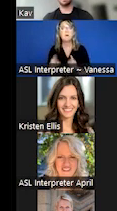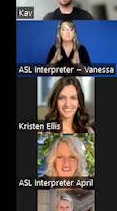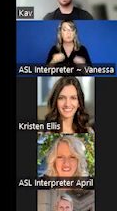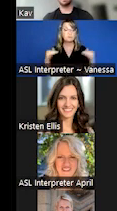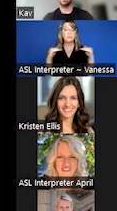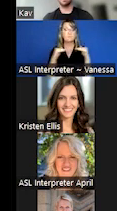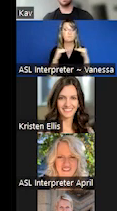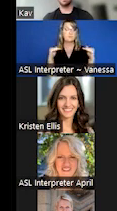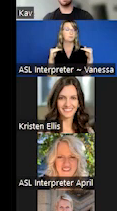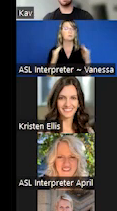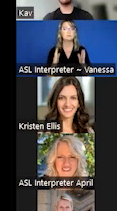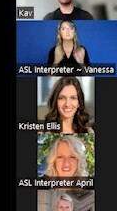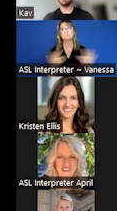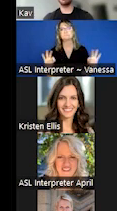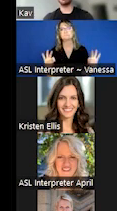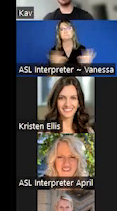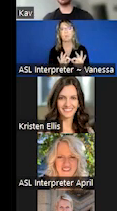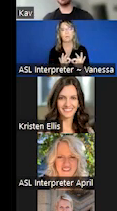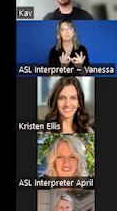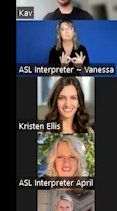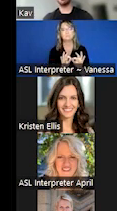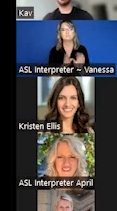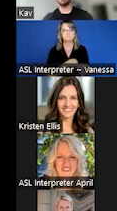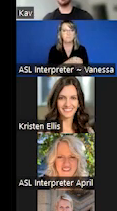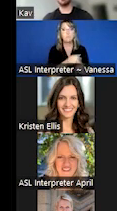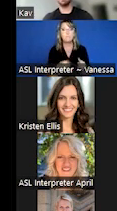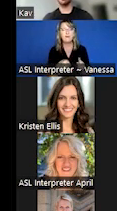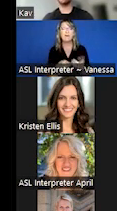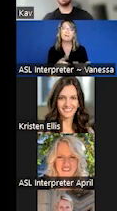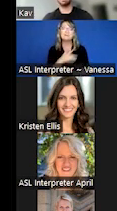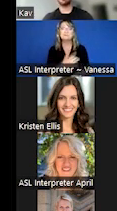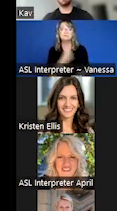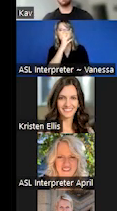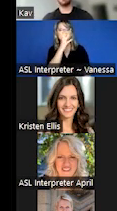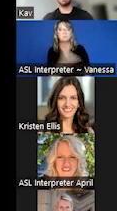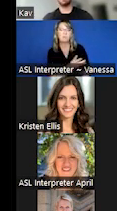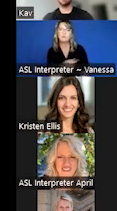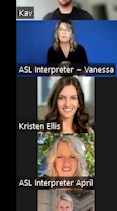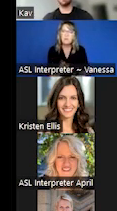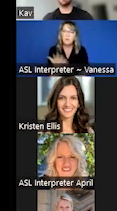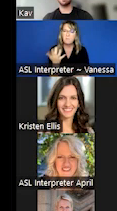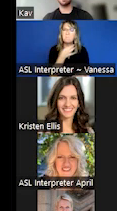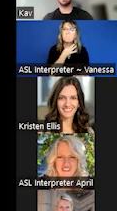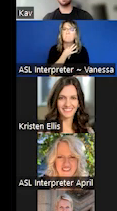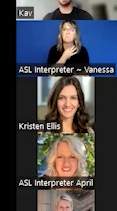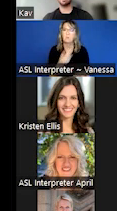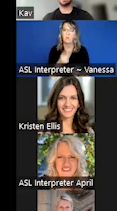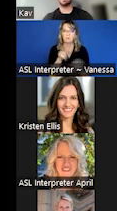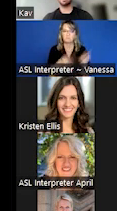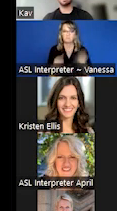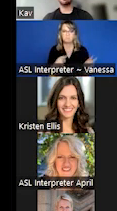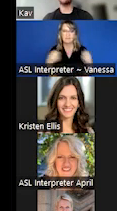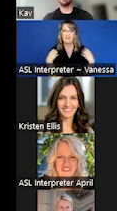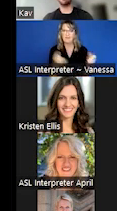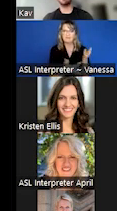peers, it's such a vital area, but often ignored. What made you go, when you're looking at your health tech